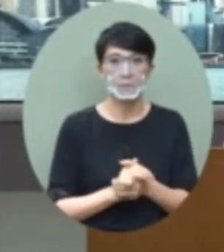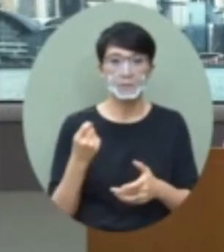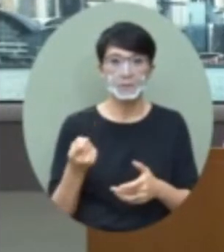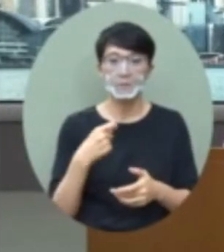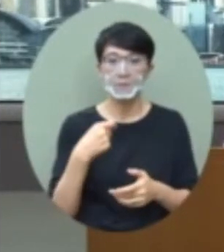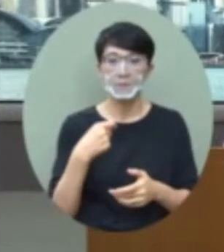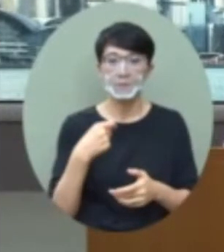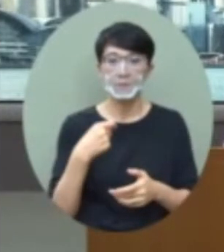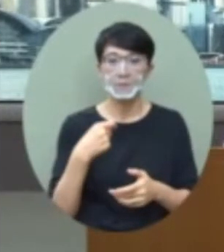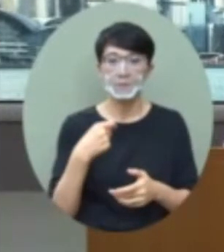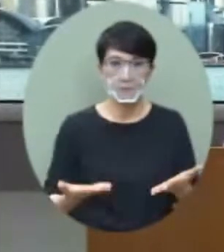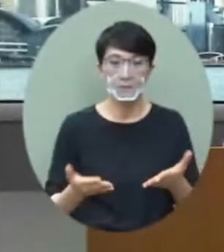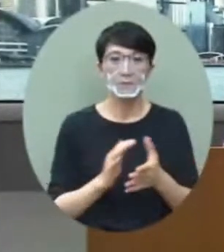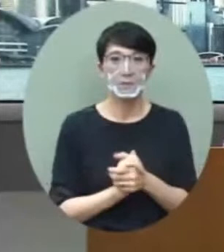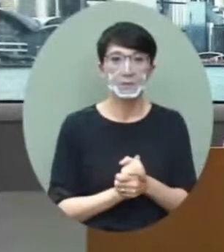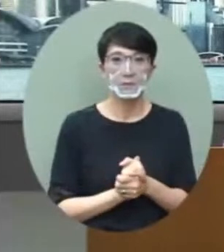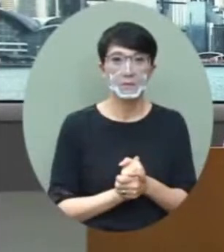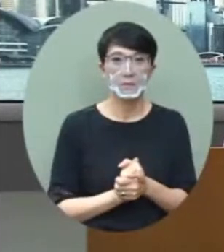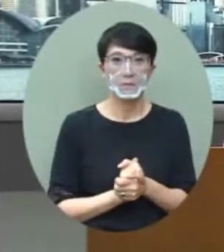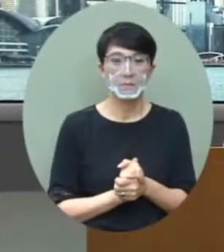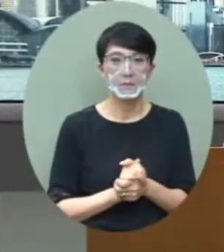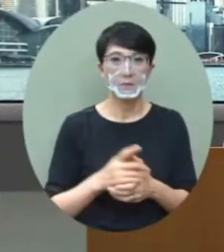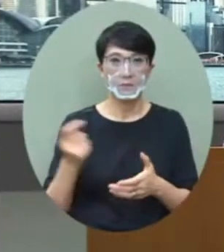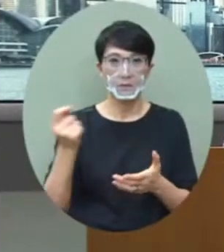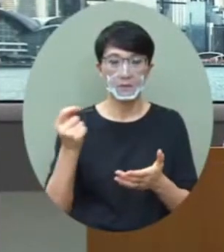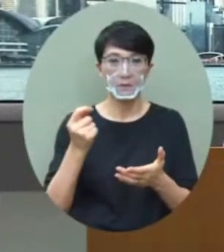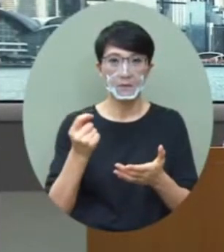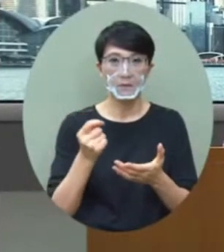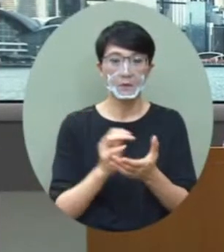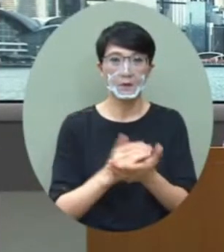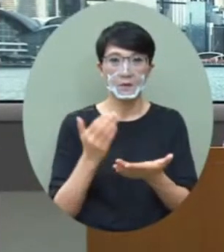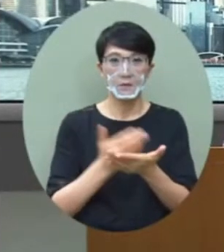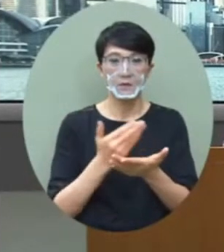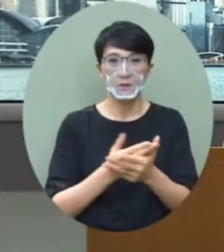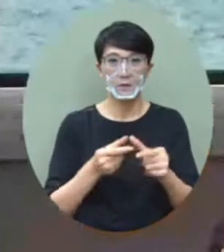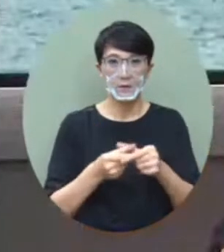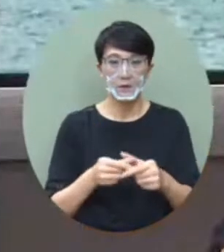I'd like to give you an update